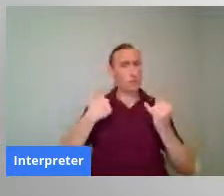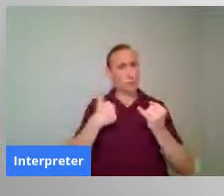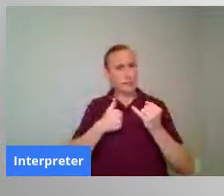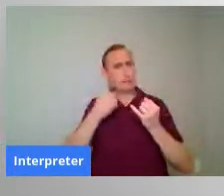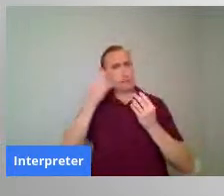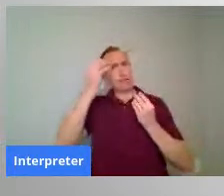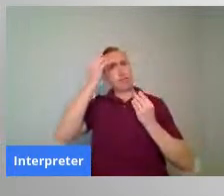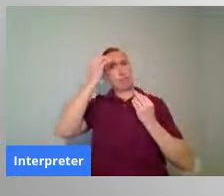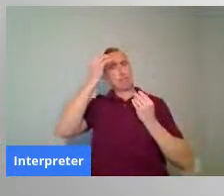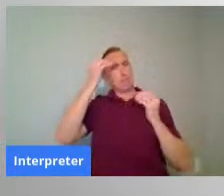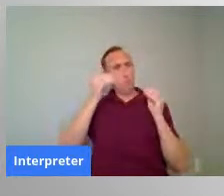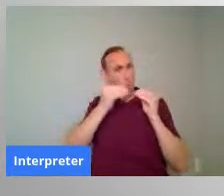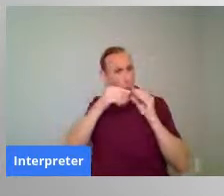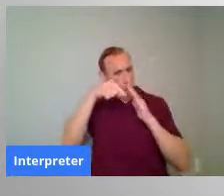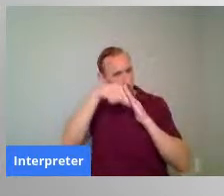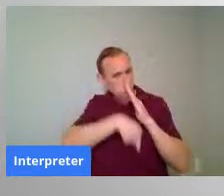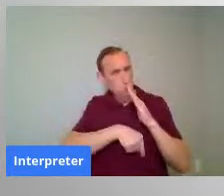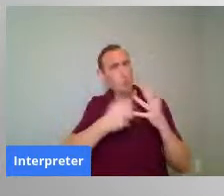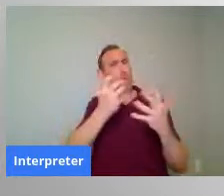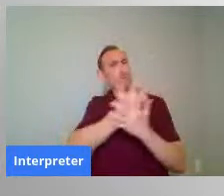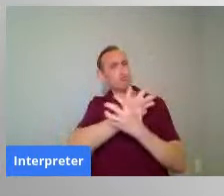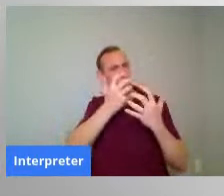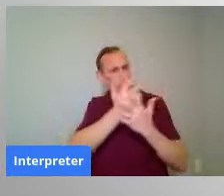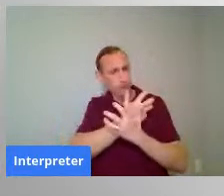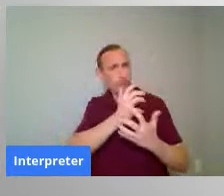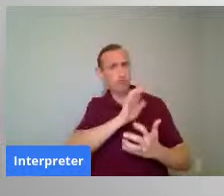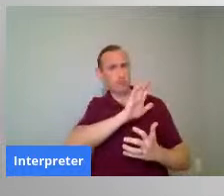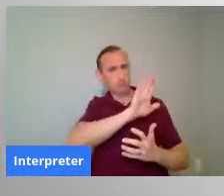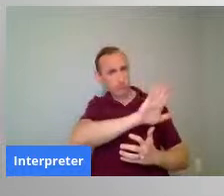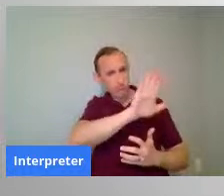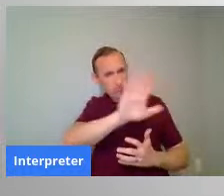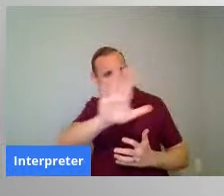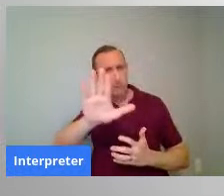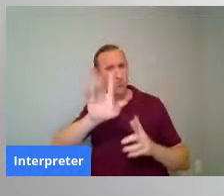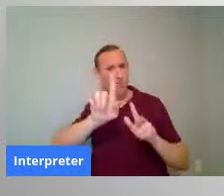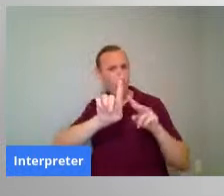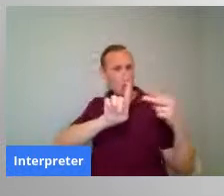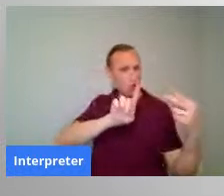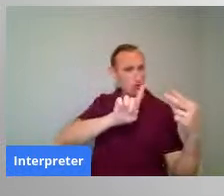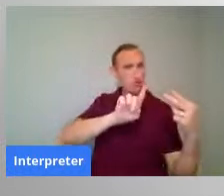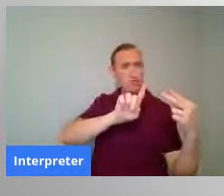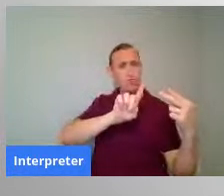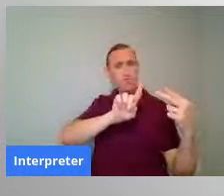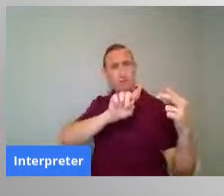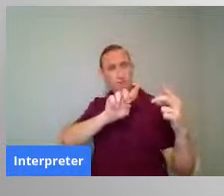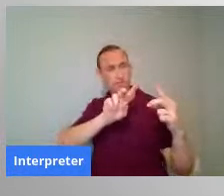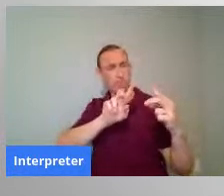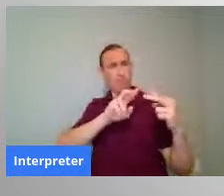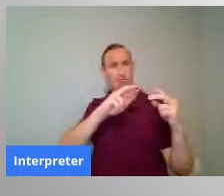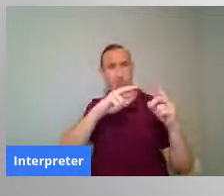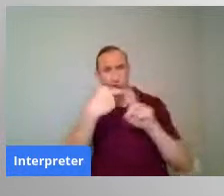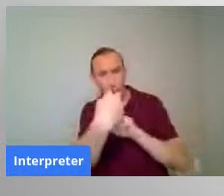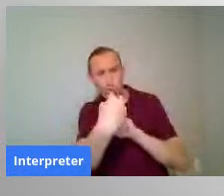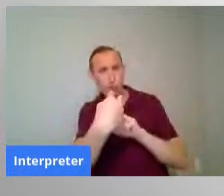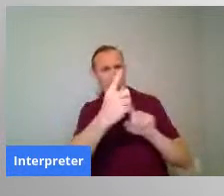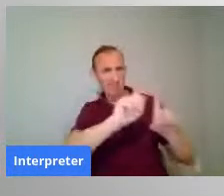truly all better together with everyone's different viewpoints that they're bringing to the table tonight, and just like